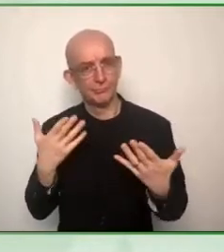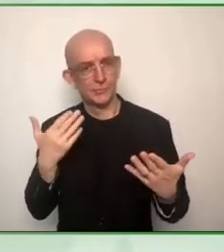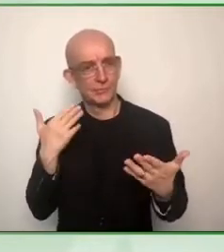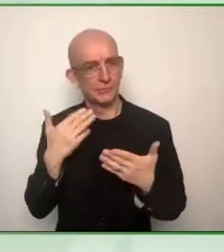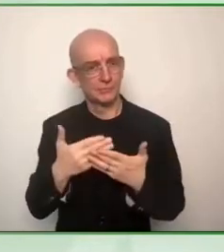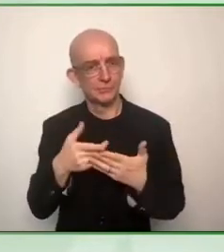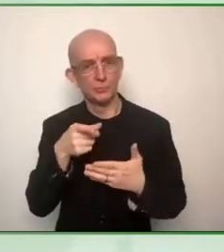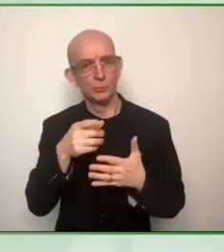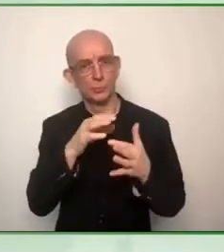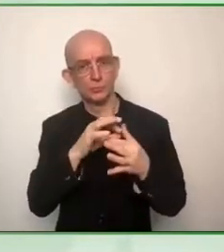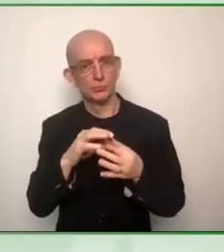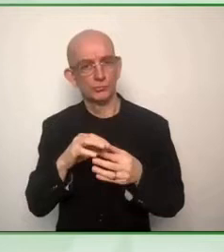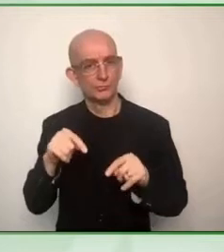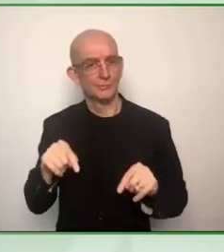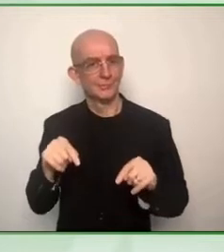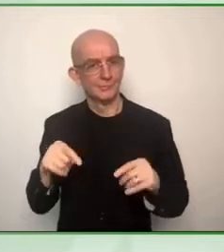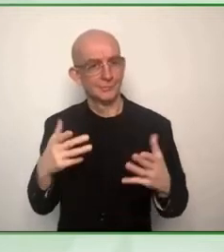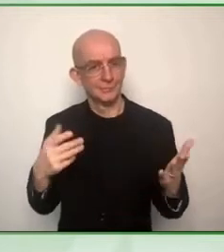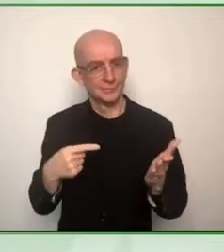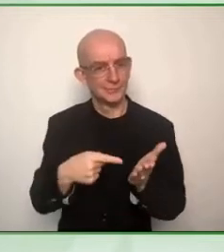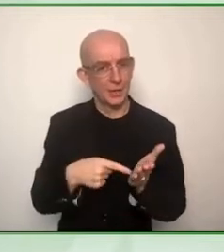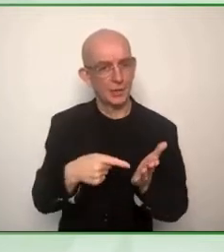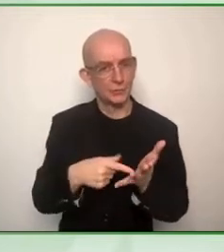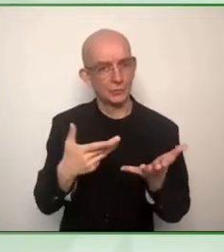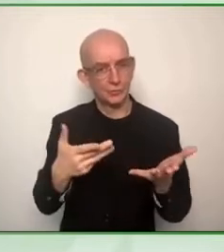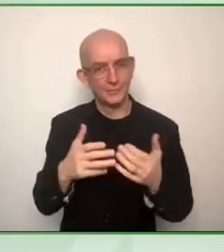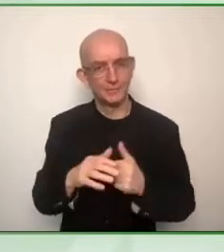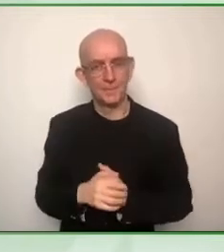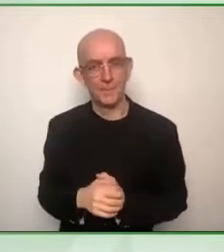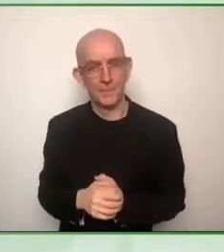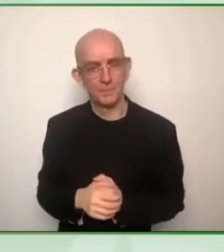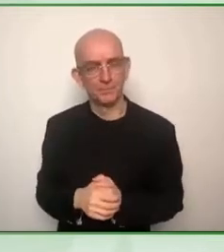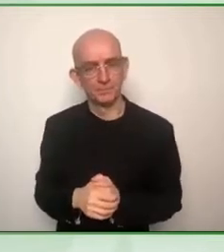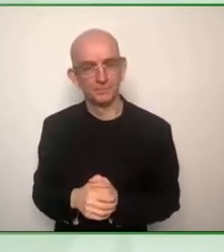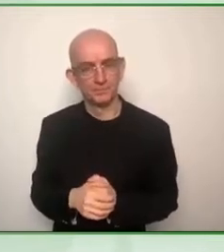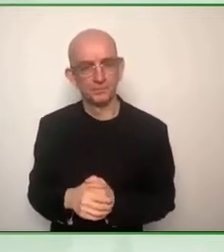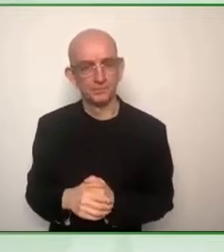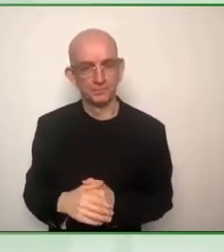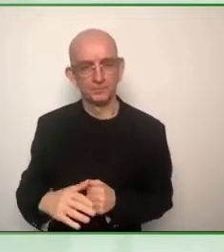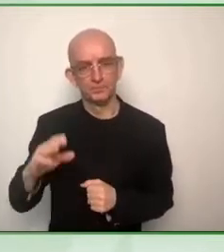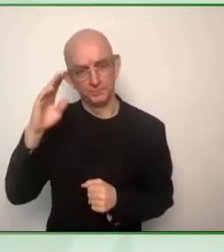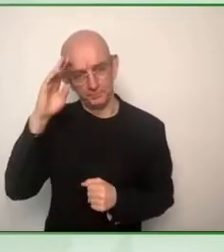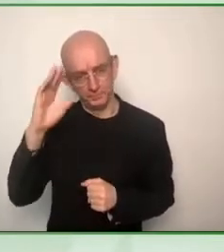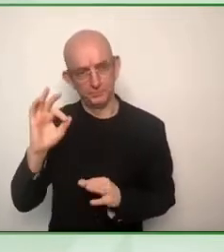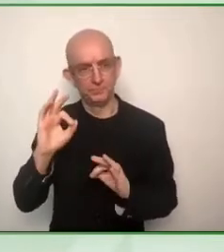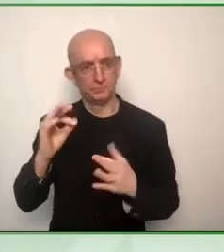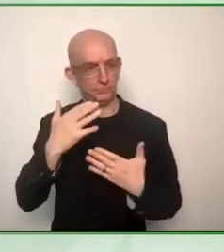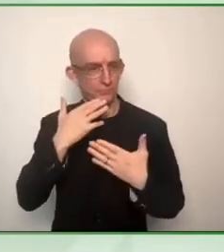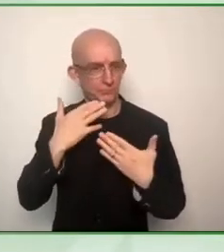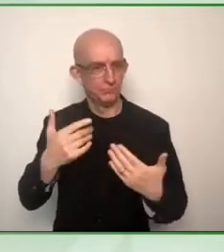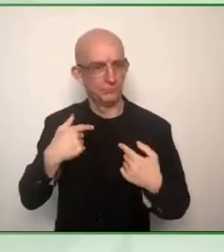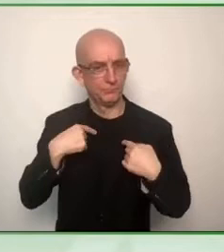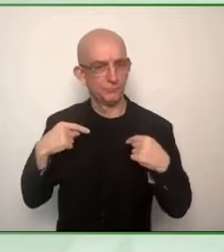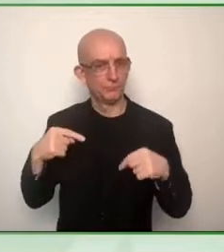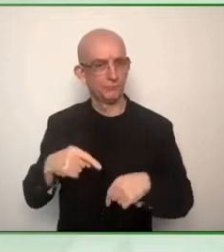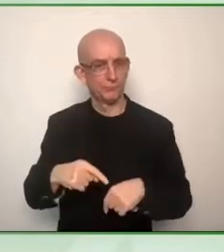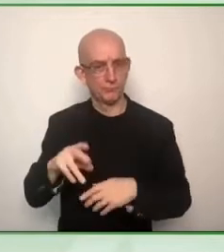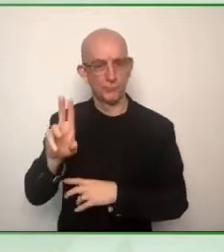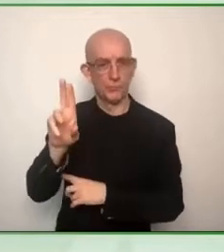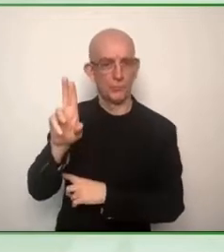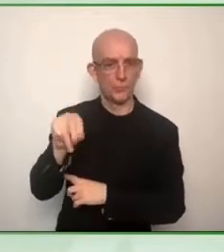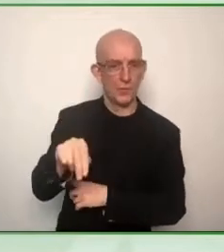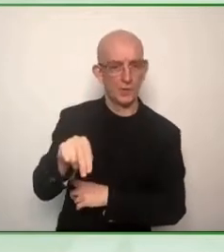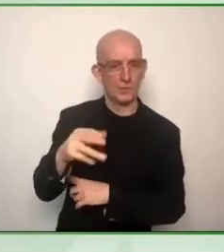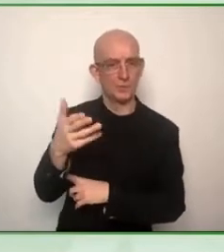Nations, the Zero Project team, you know, yourself and our viewers. Thank you so much for this opportunity. So I run